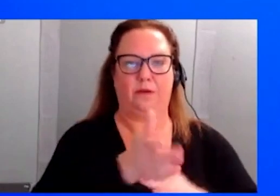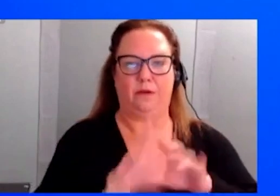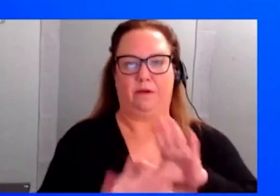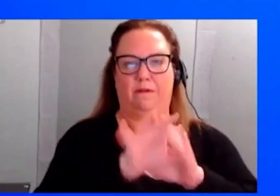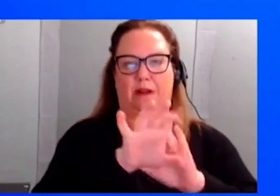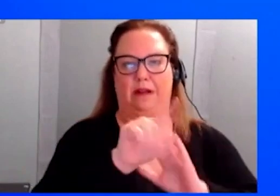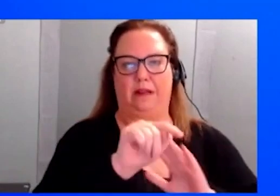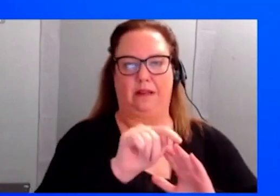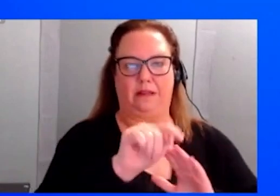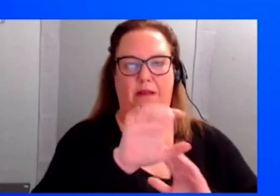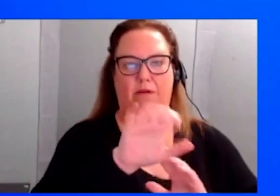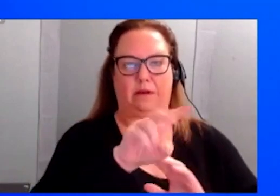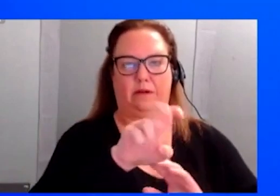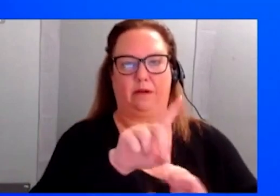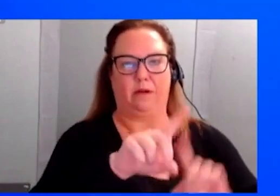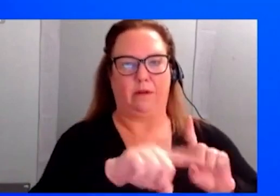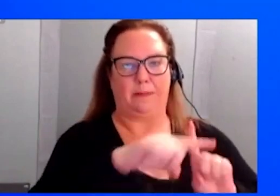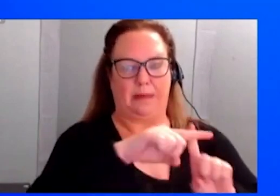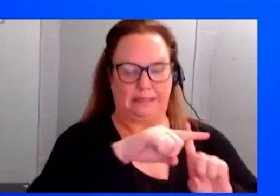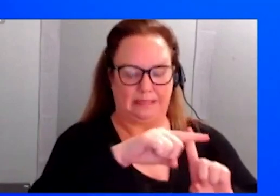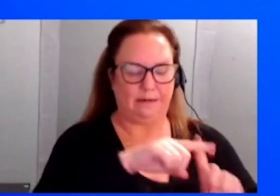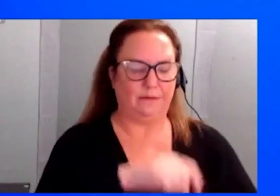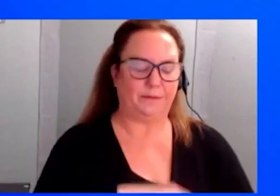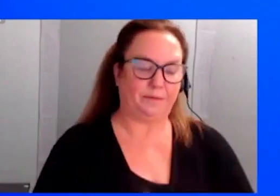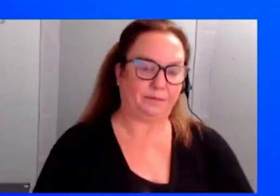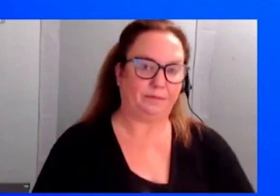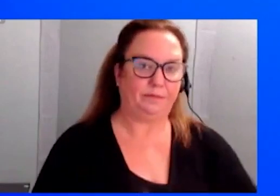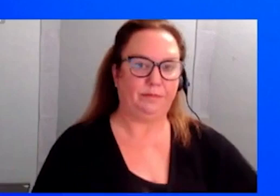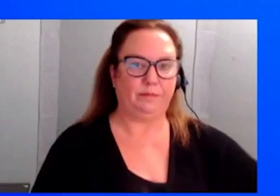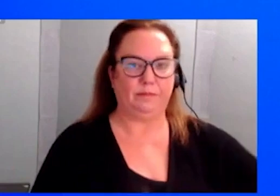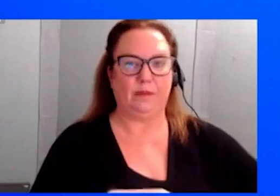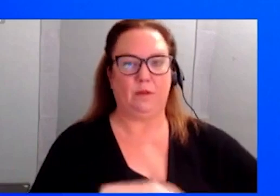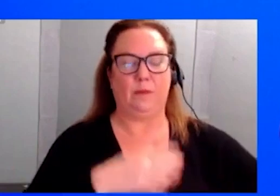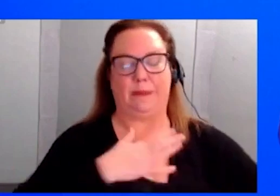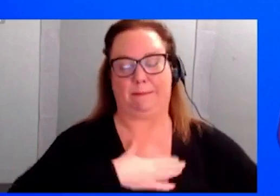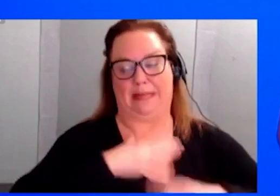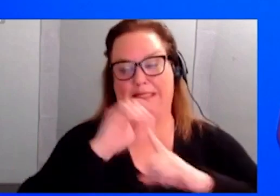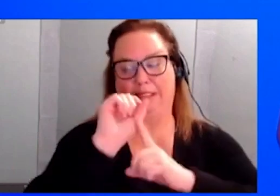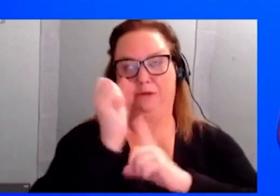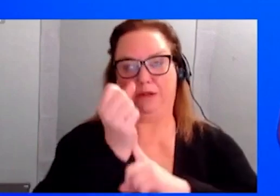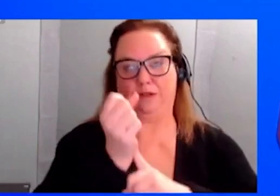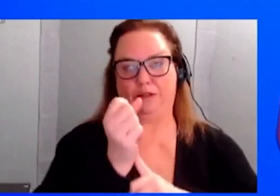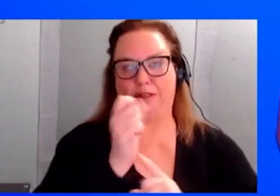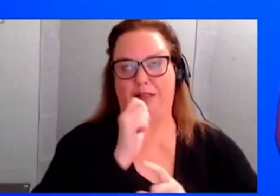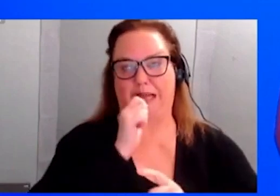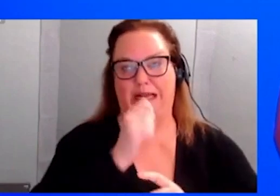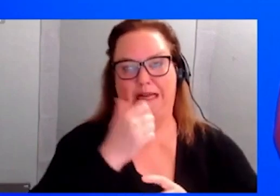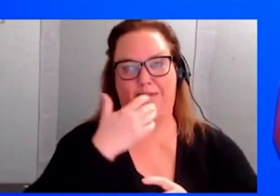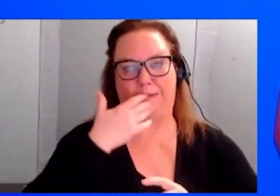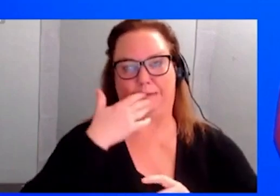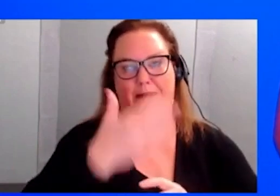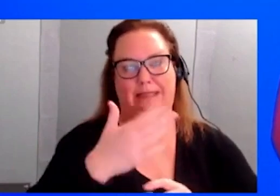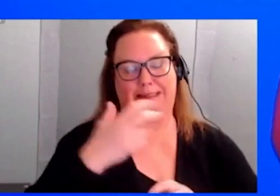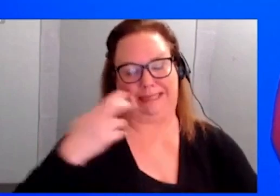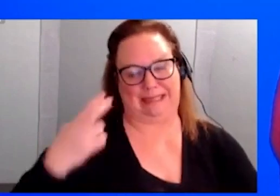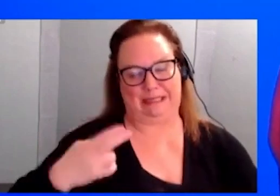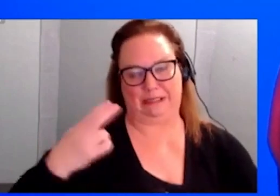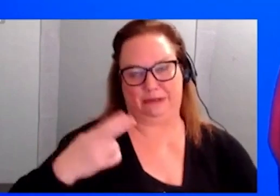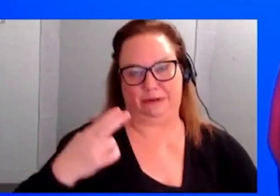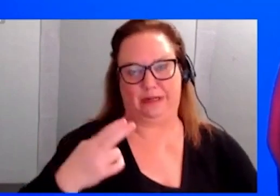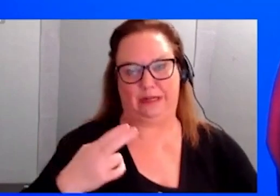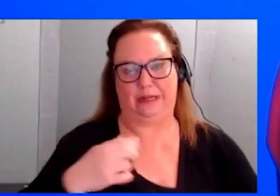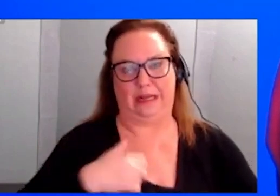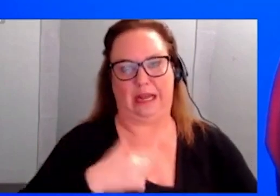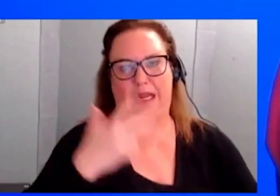COVID positive. And specifically with my case, I didn't have the best track record, and I had 3